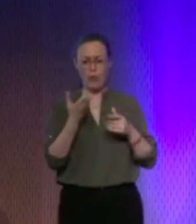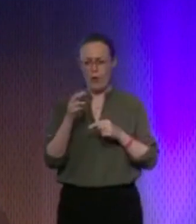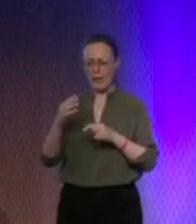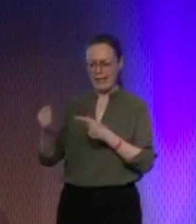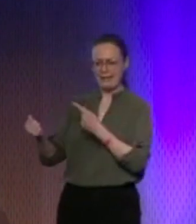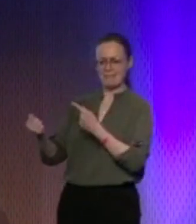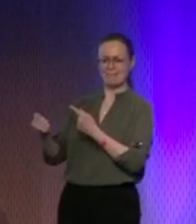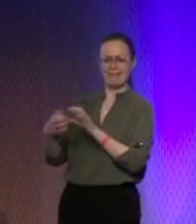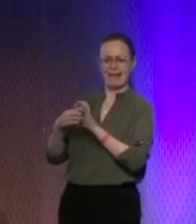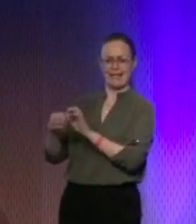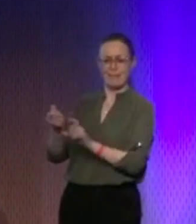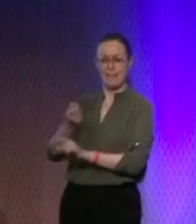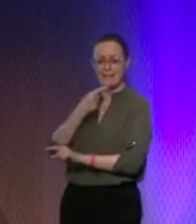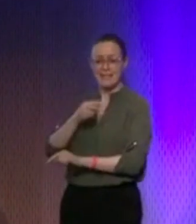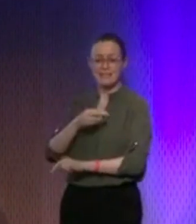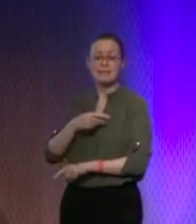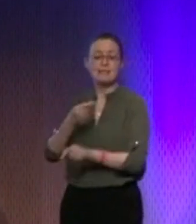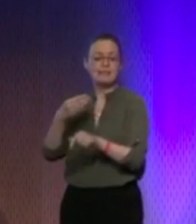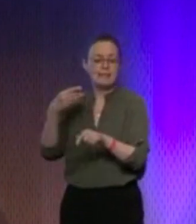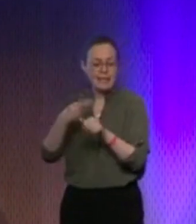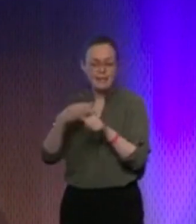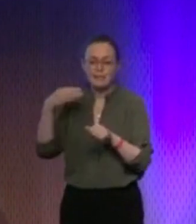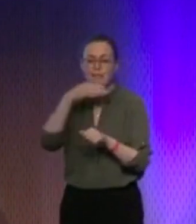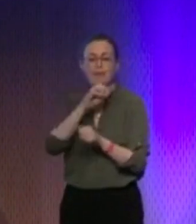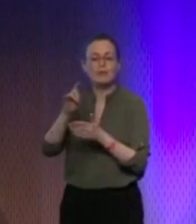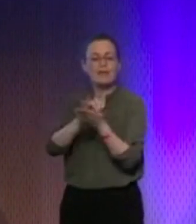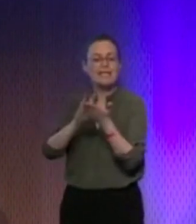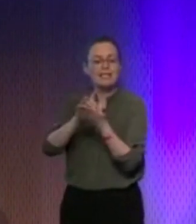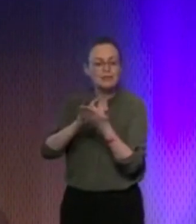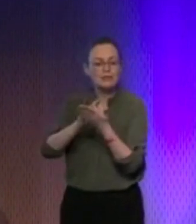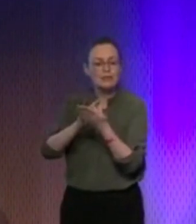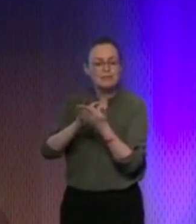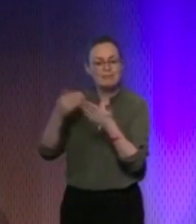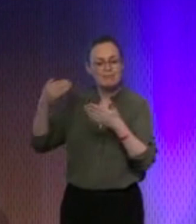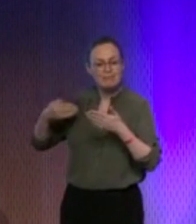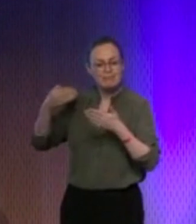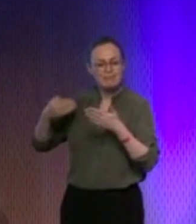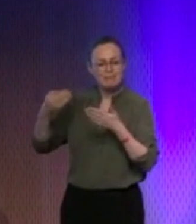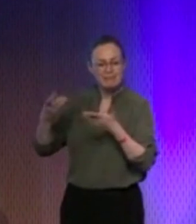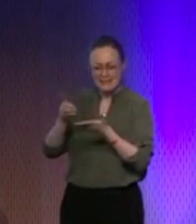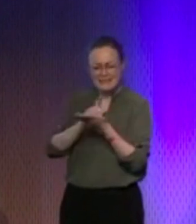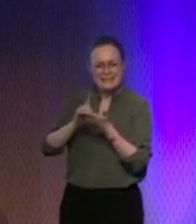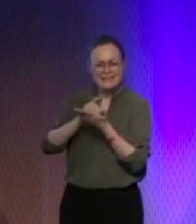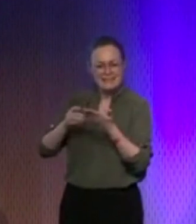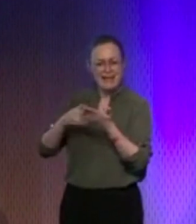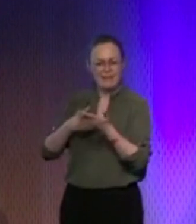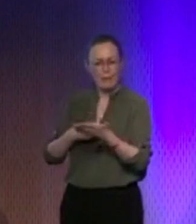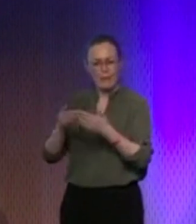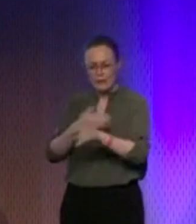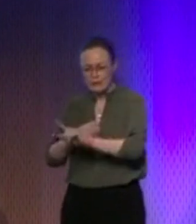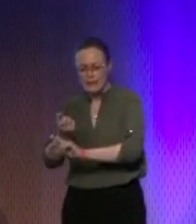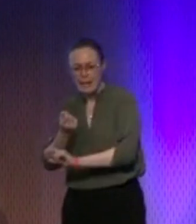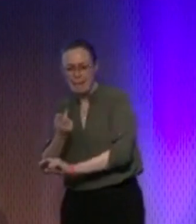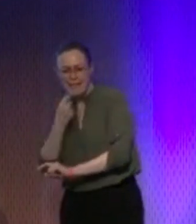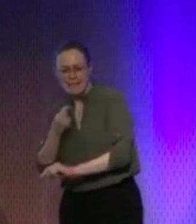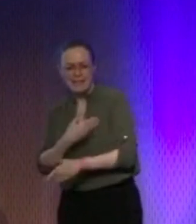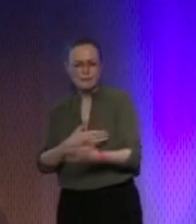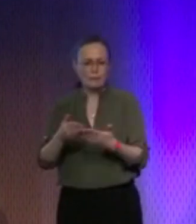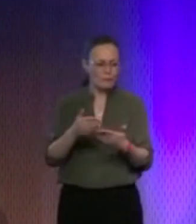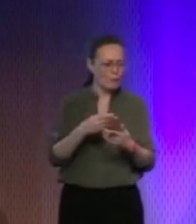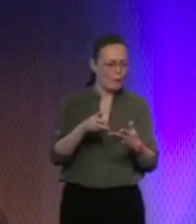knowing chronologically when the anxiety started. In an ideal world, if you take